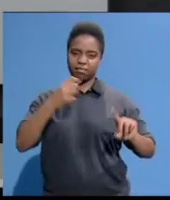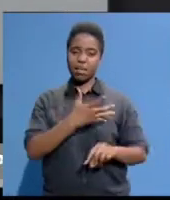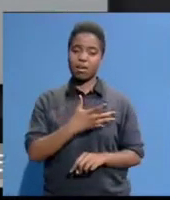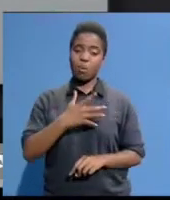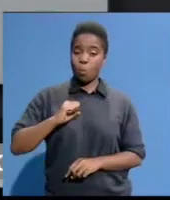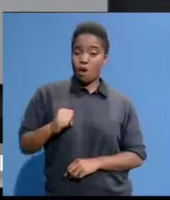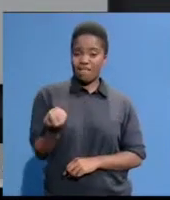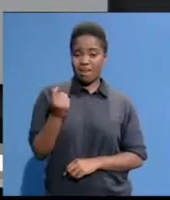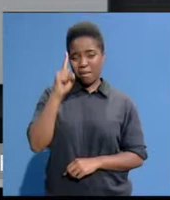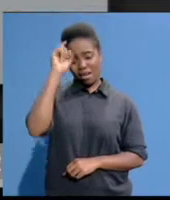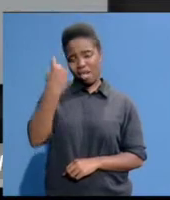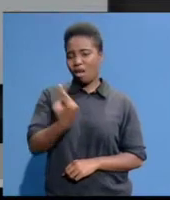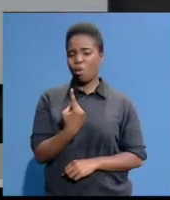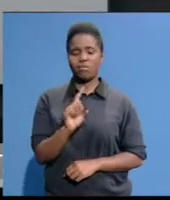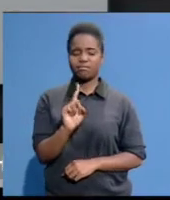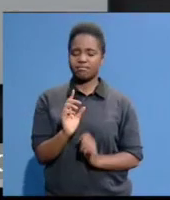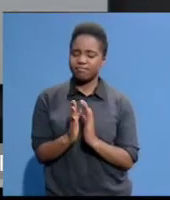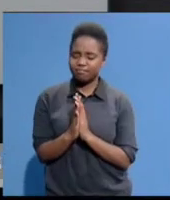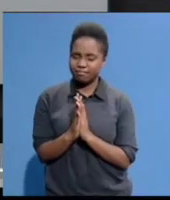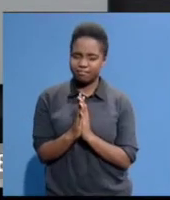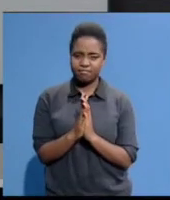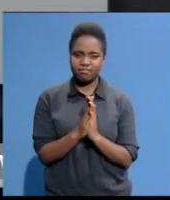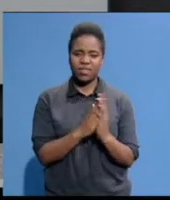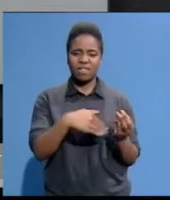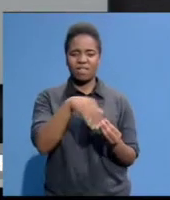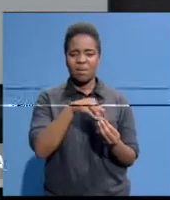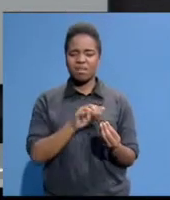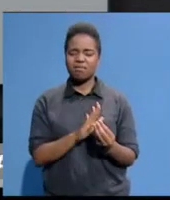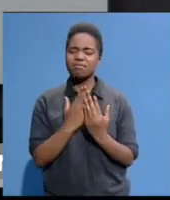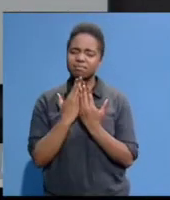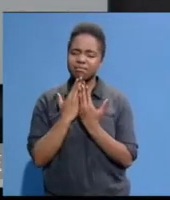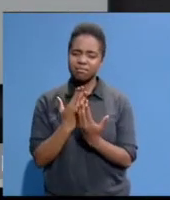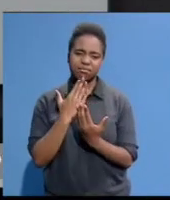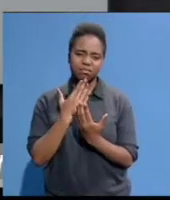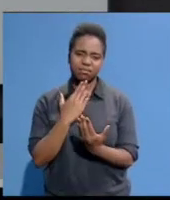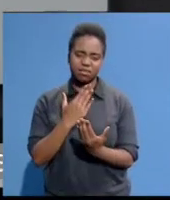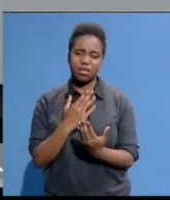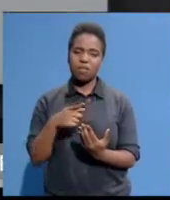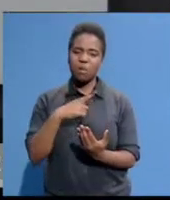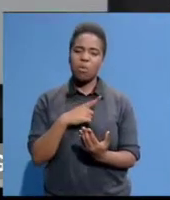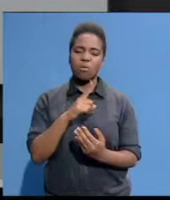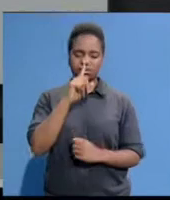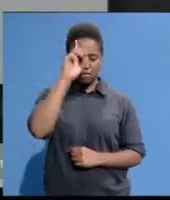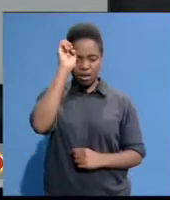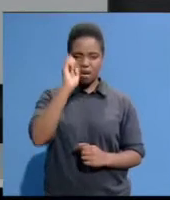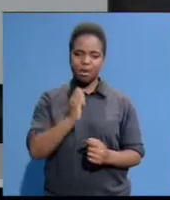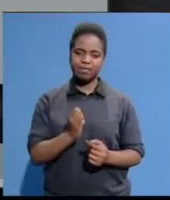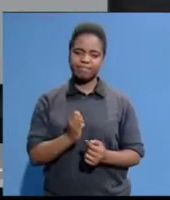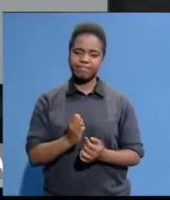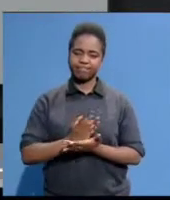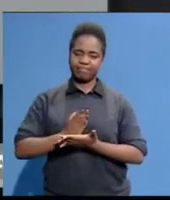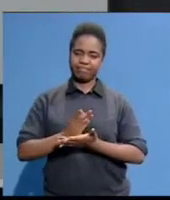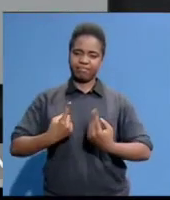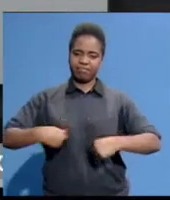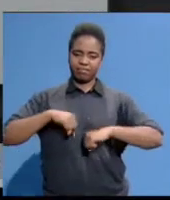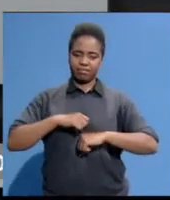alone. We pray for your family. Thank you for sharing Utata with us. #SABC1. Kubega